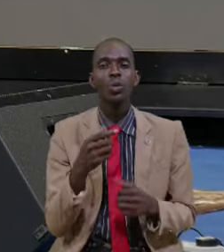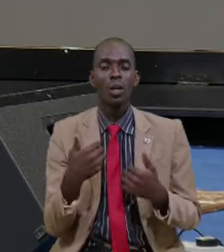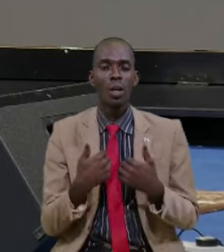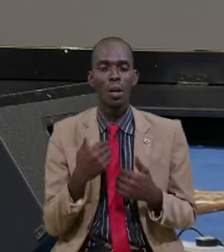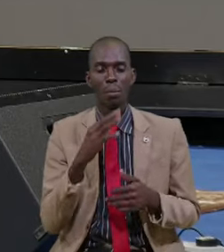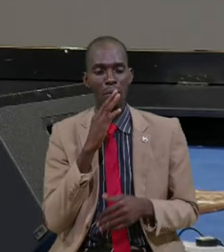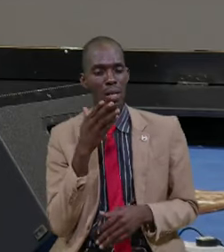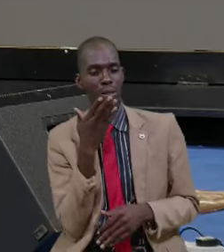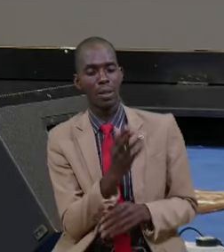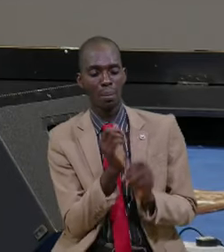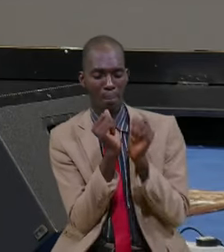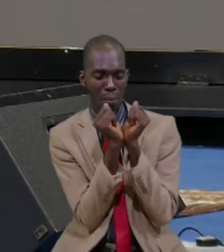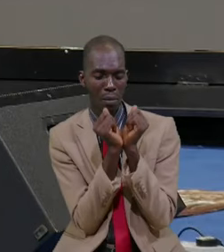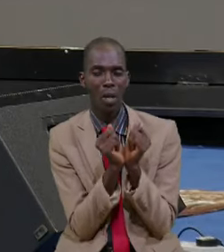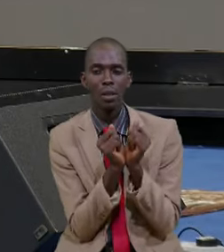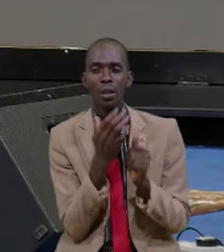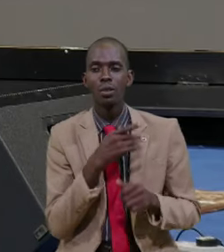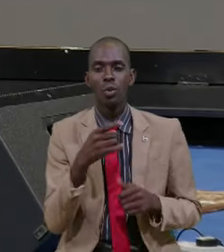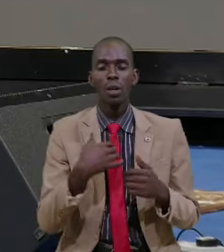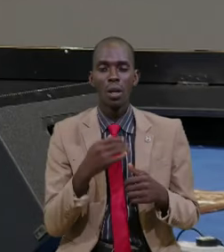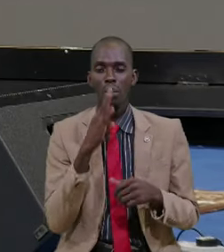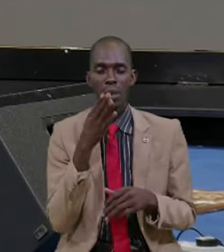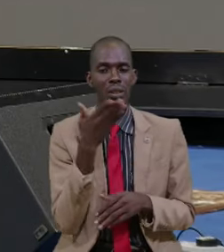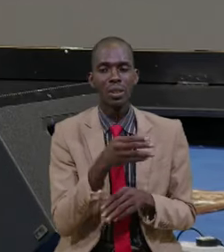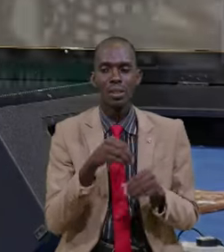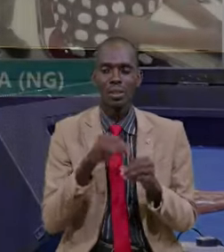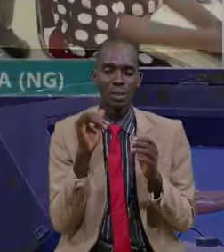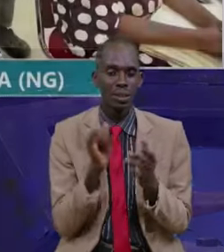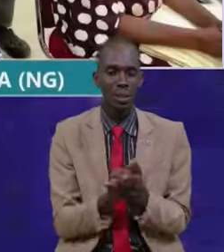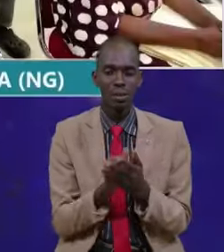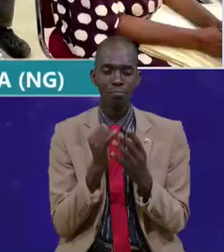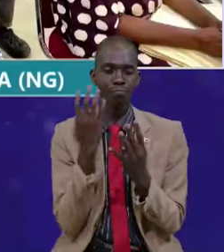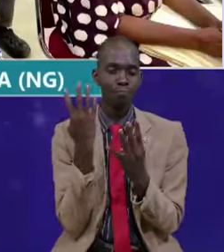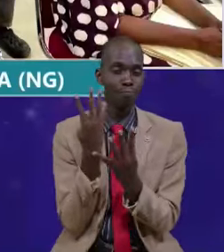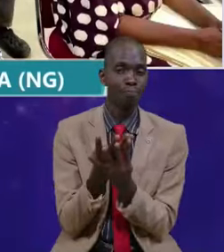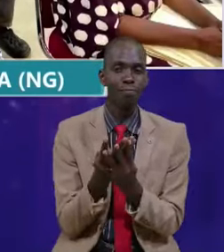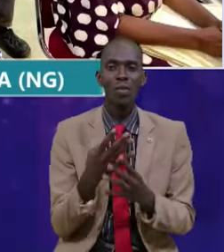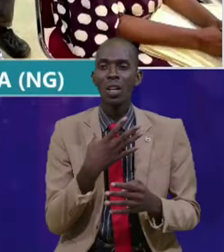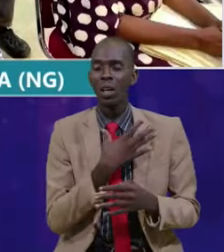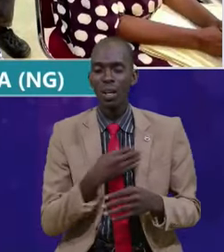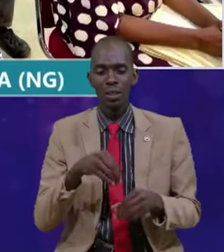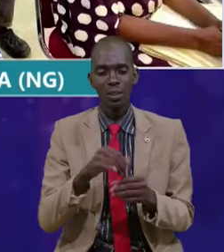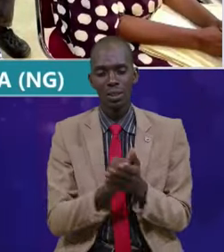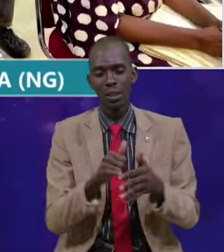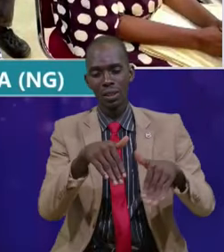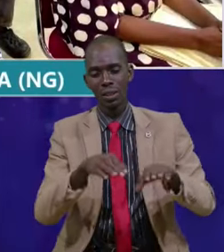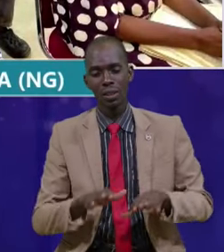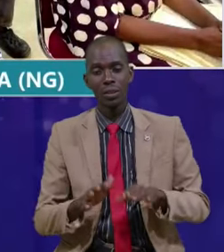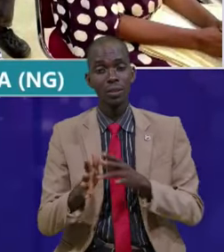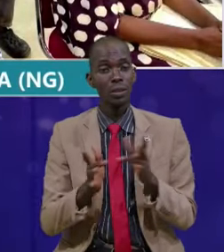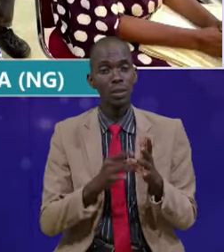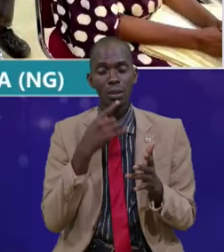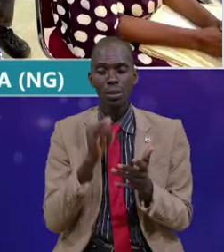bound, and you've been there in that cage and in that grave. And Jesus said, take away